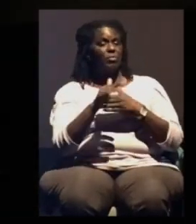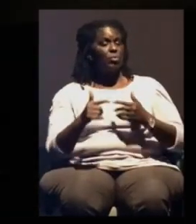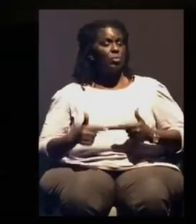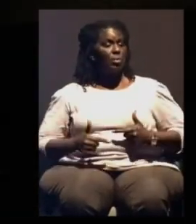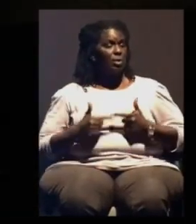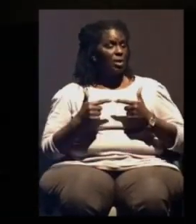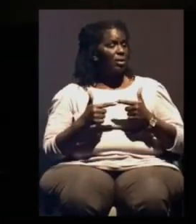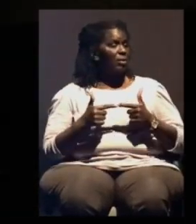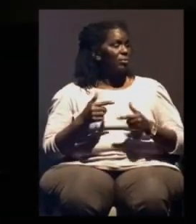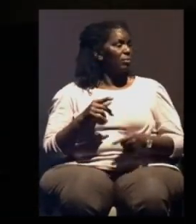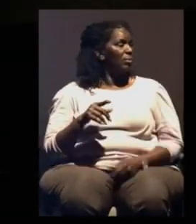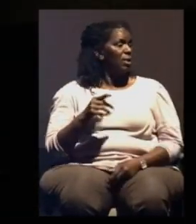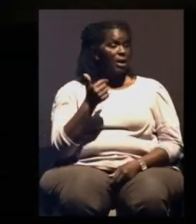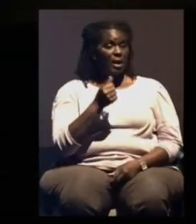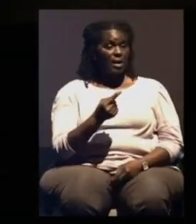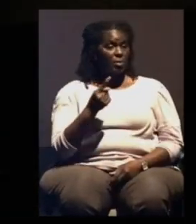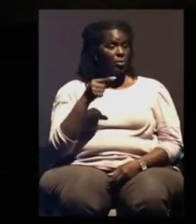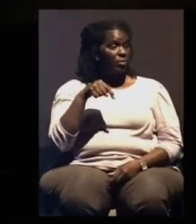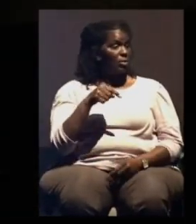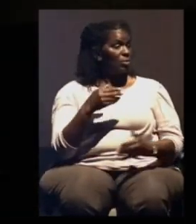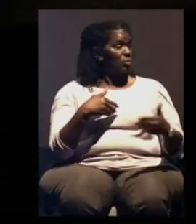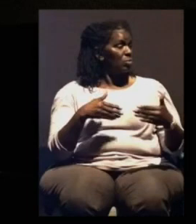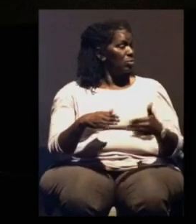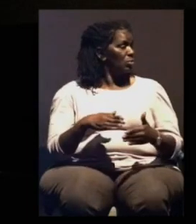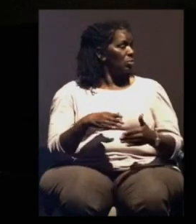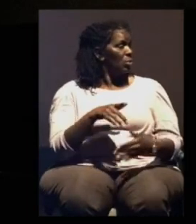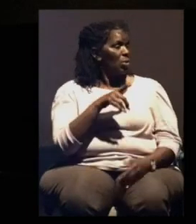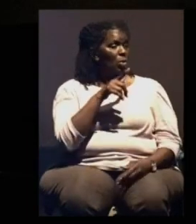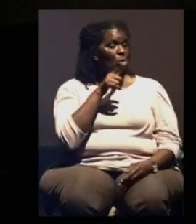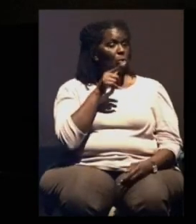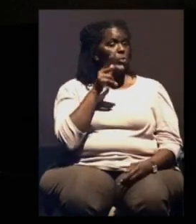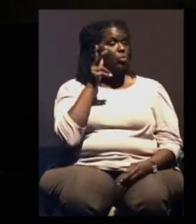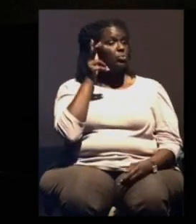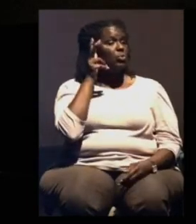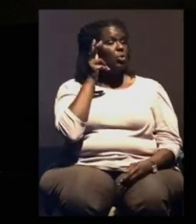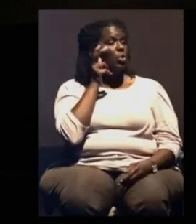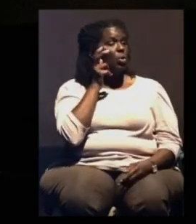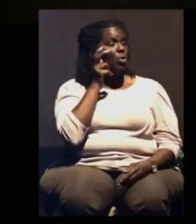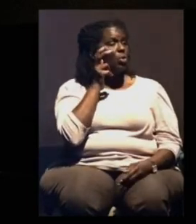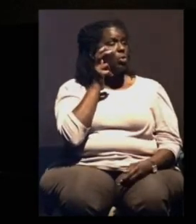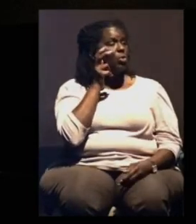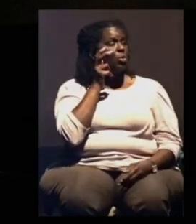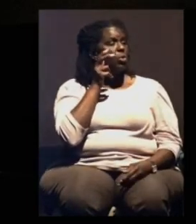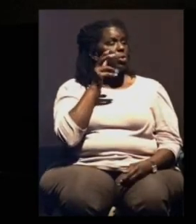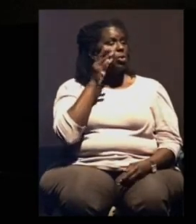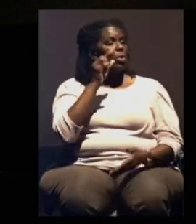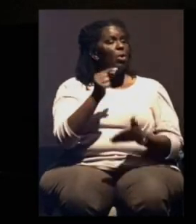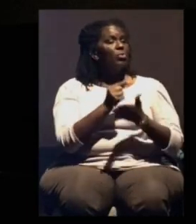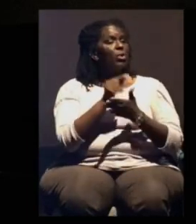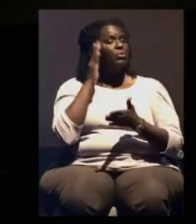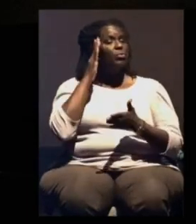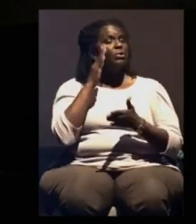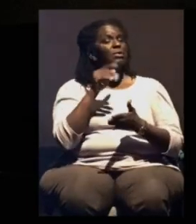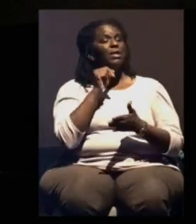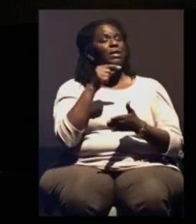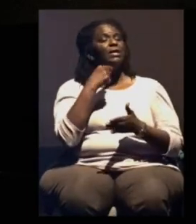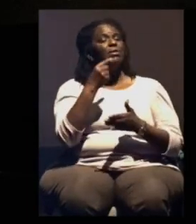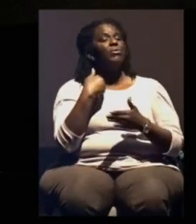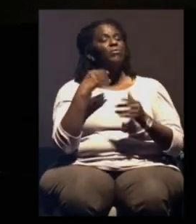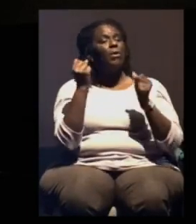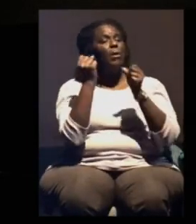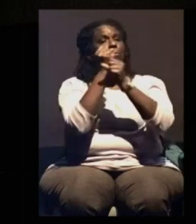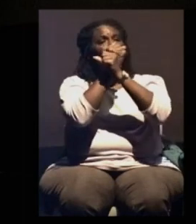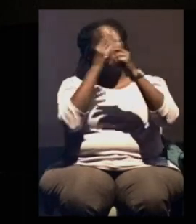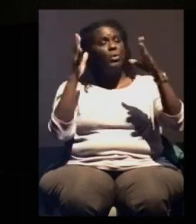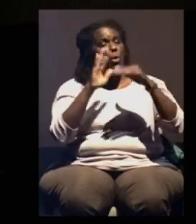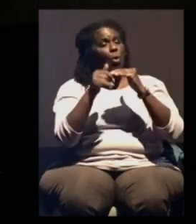Show of hands, is there anybody in this room who's heard a commencement address that did not tell you to have a big dream?